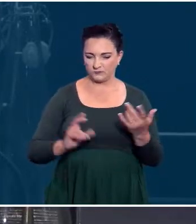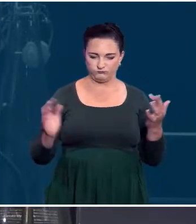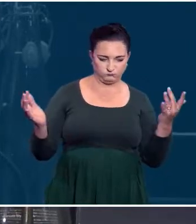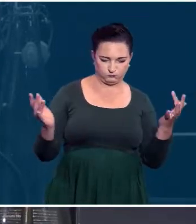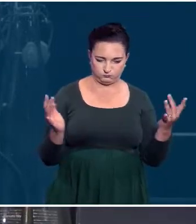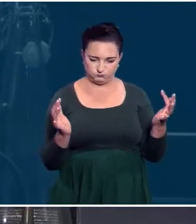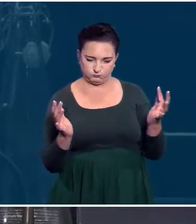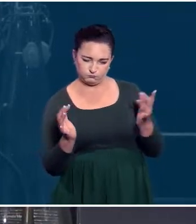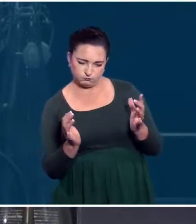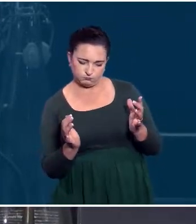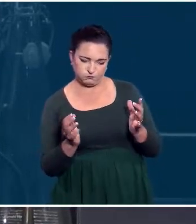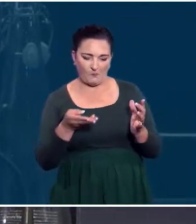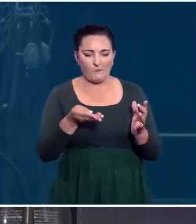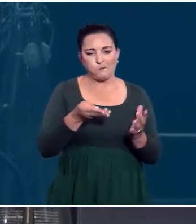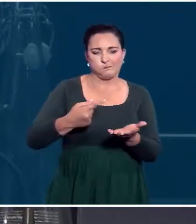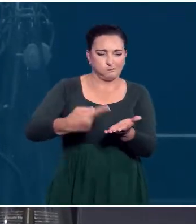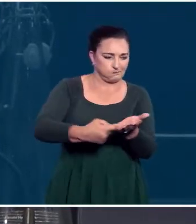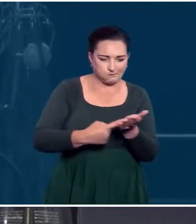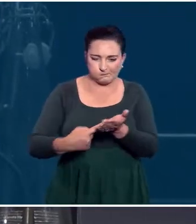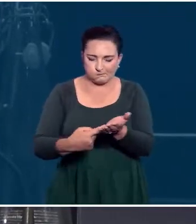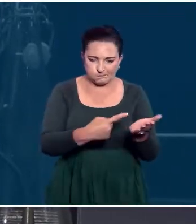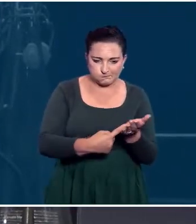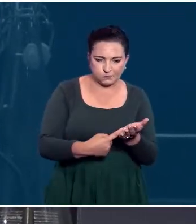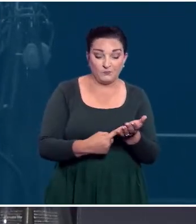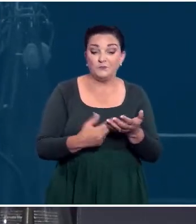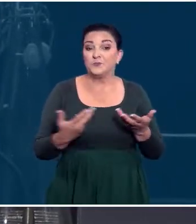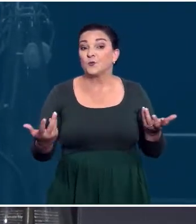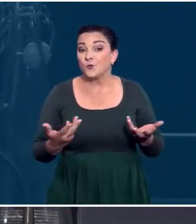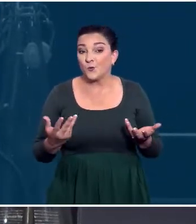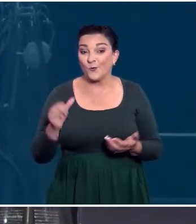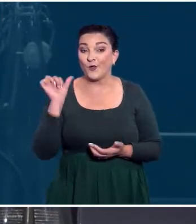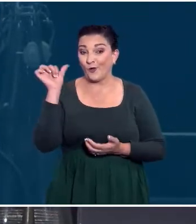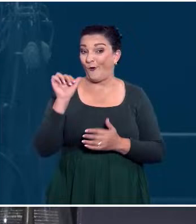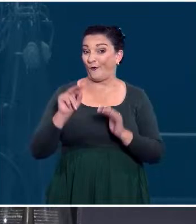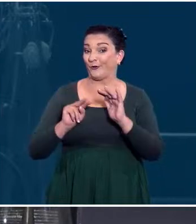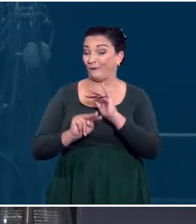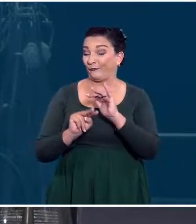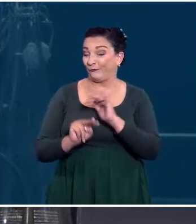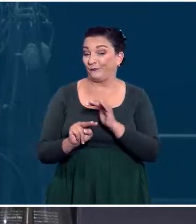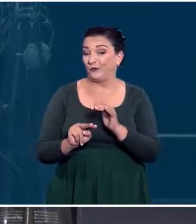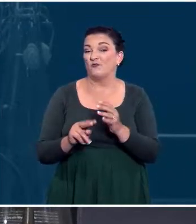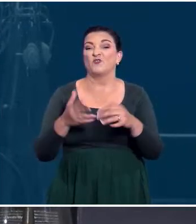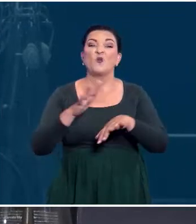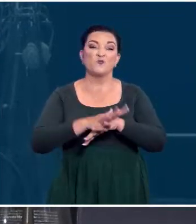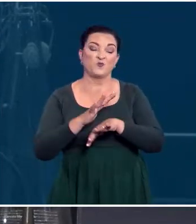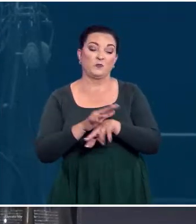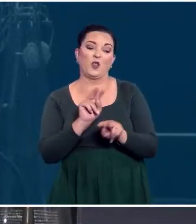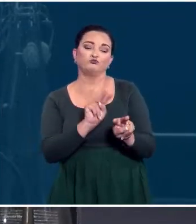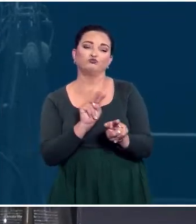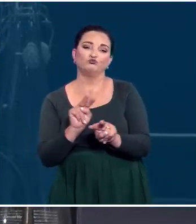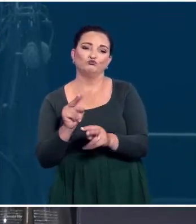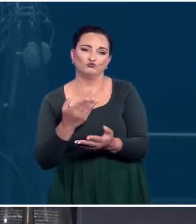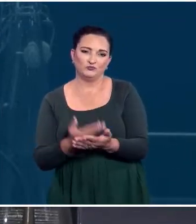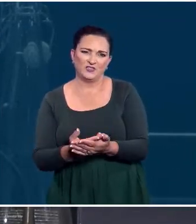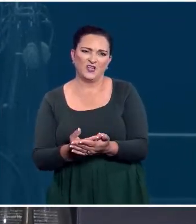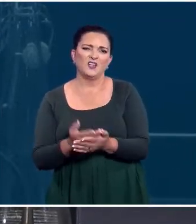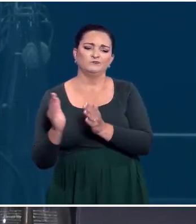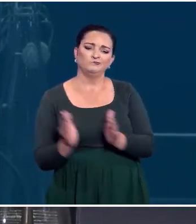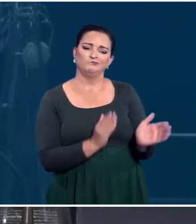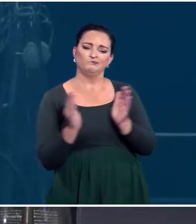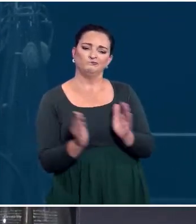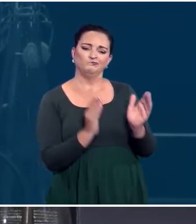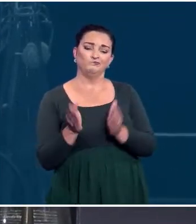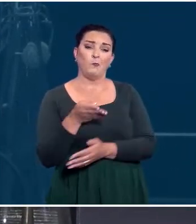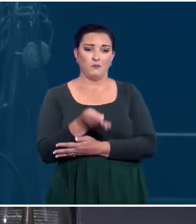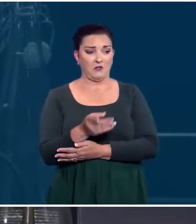For those of you who have not seen, these are all on video. They can be on our website, all the sessions, and I think there are some really